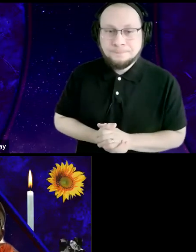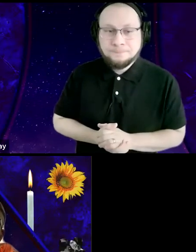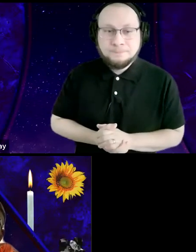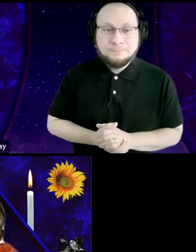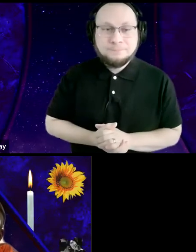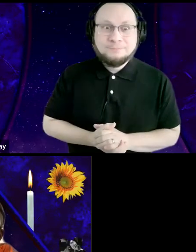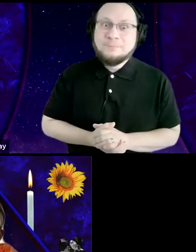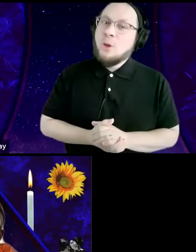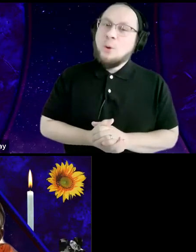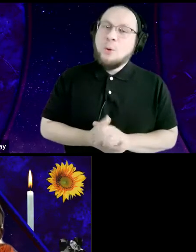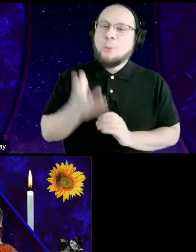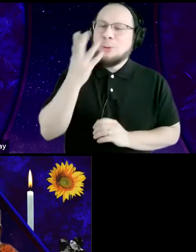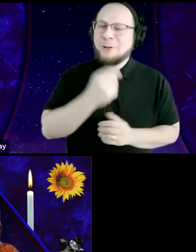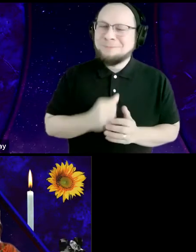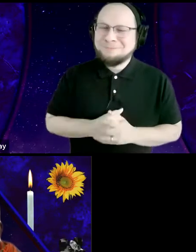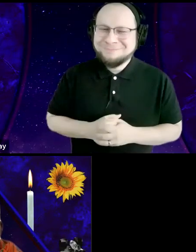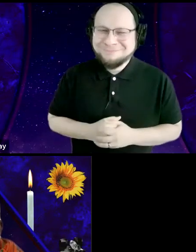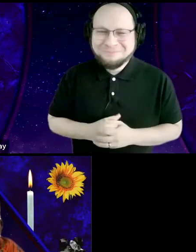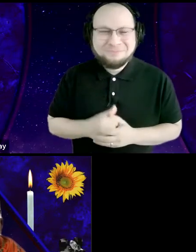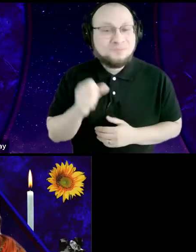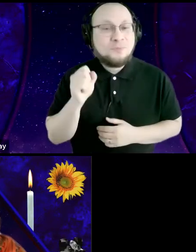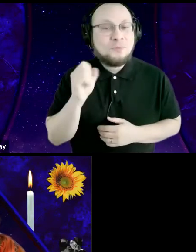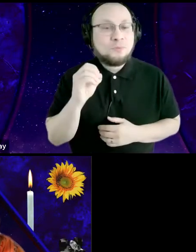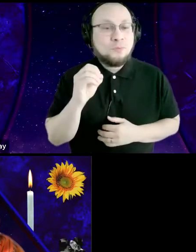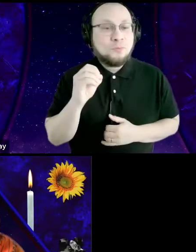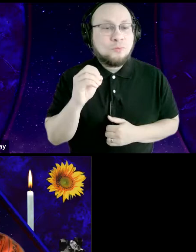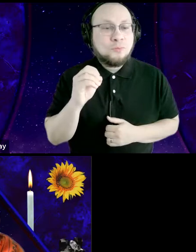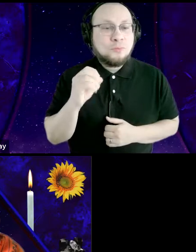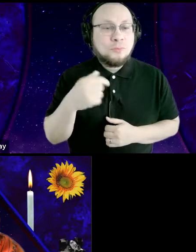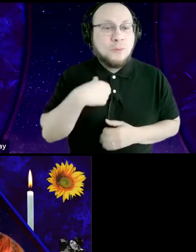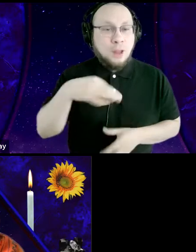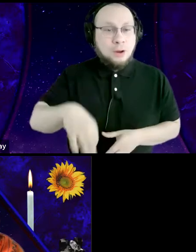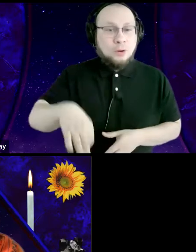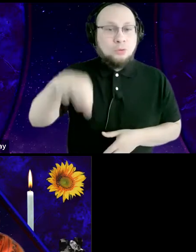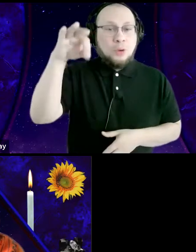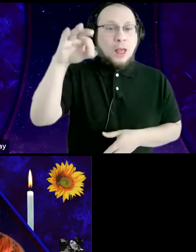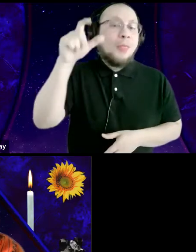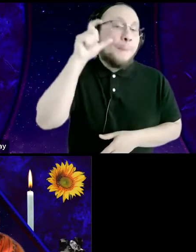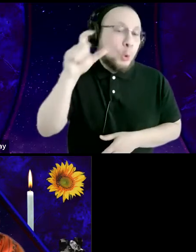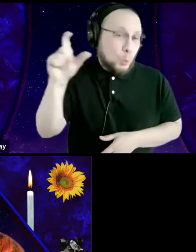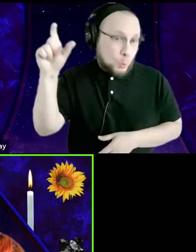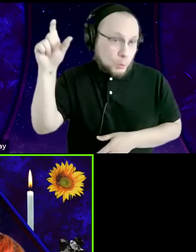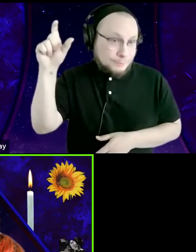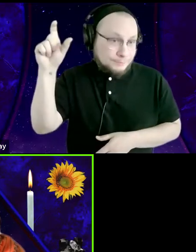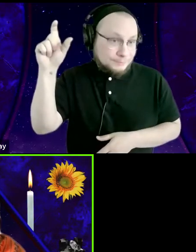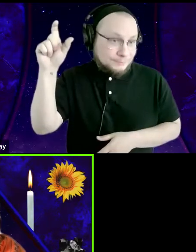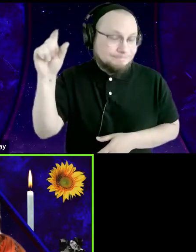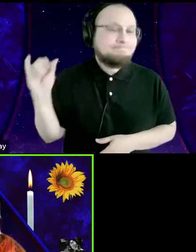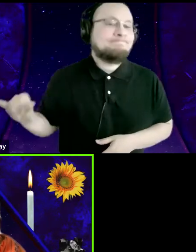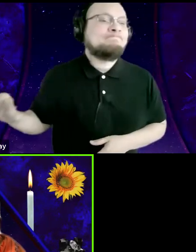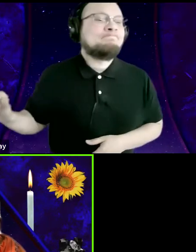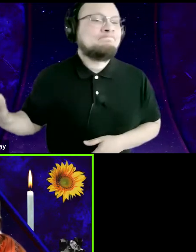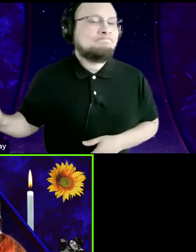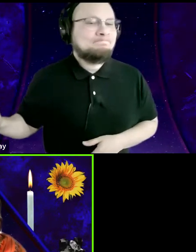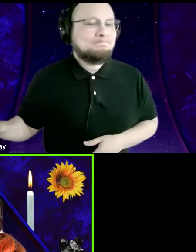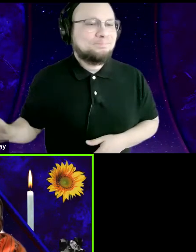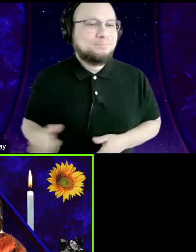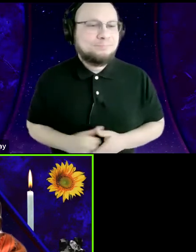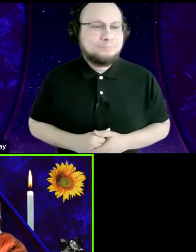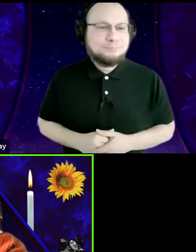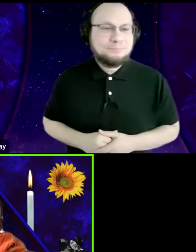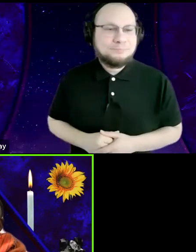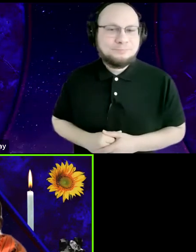Oh, beautiful. So I have drawn the moon. I'll show you this moon.